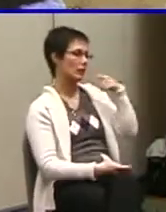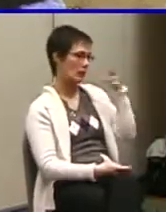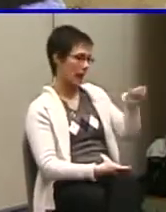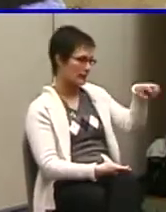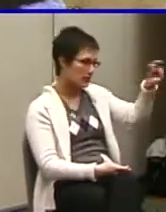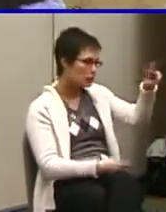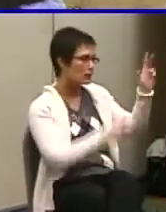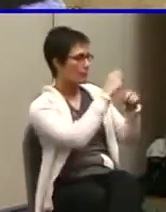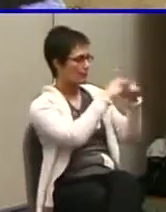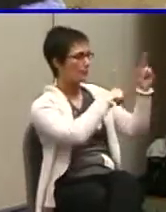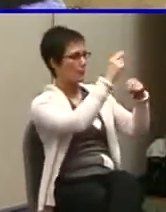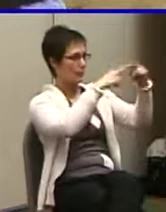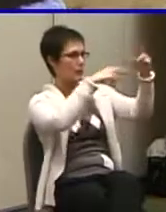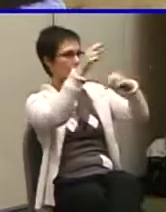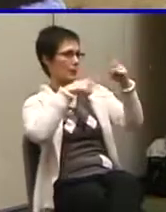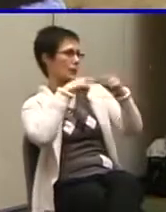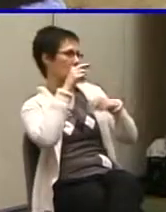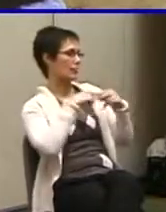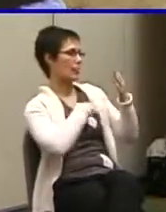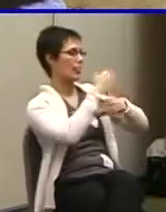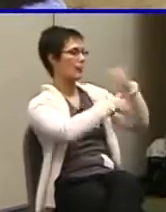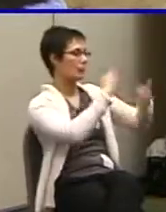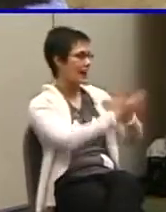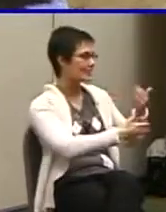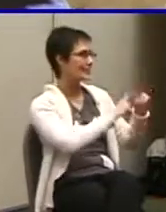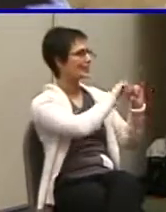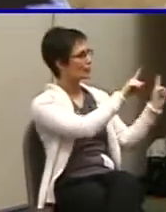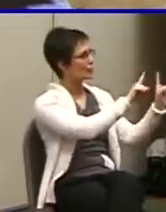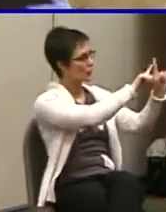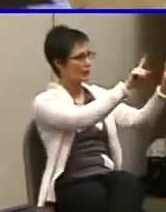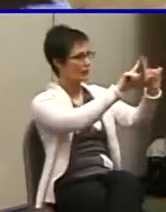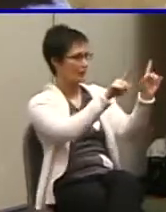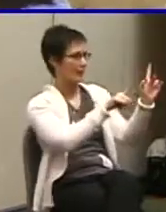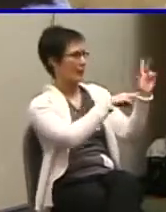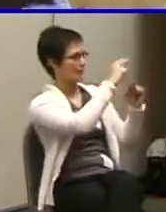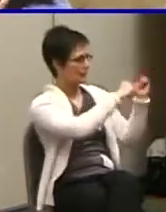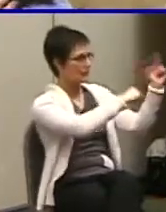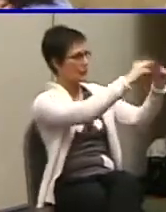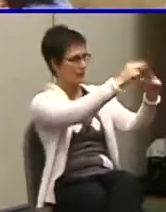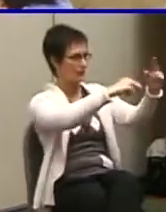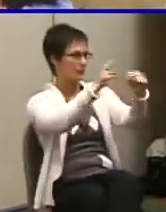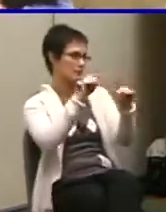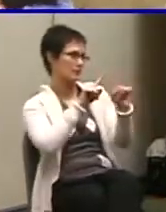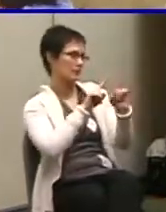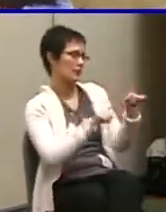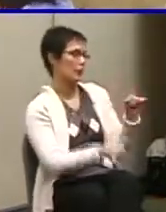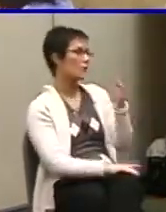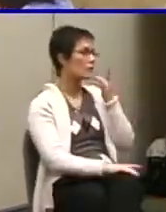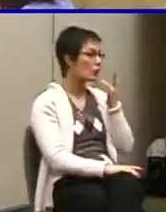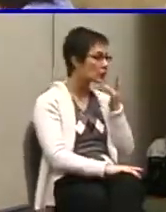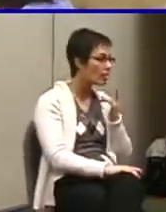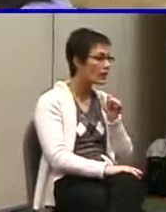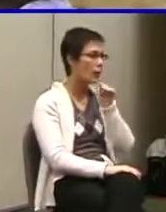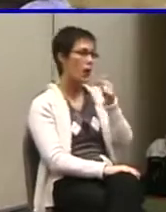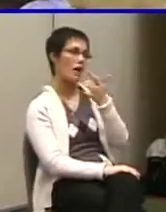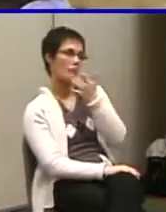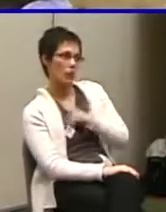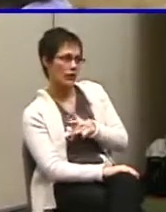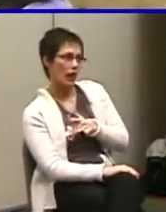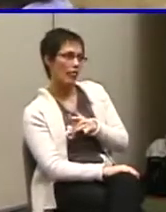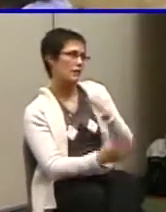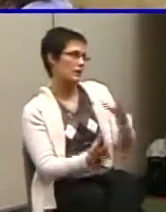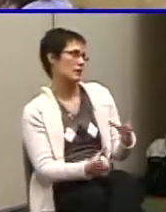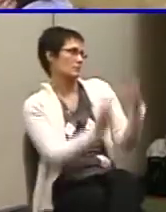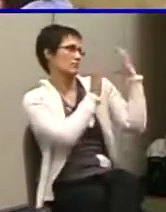building, the process it's different from building to building. Fortunately or unfortunately, it's kind of thrown on my shoulders. I'm the behavior specialist for